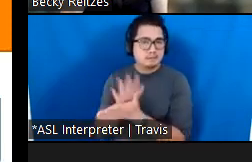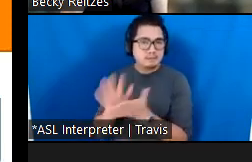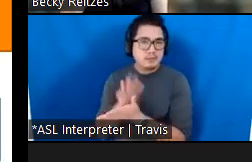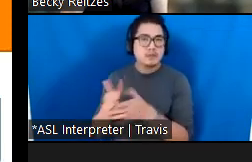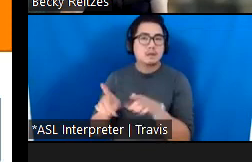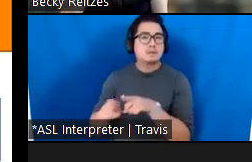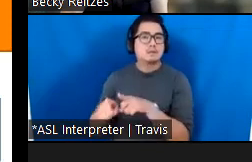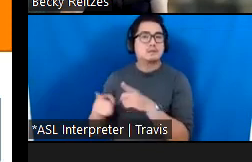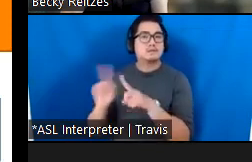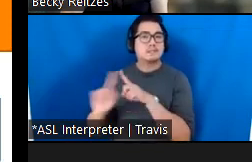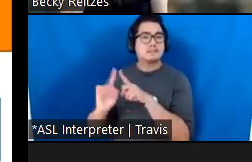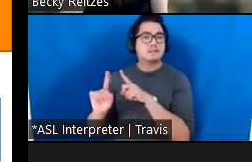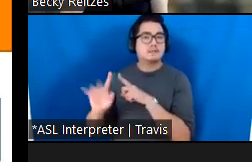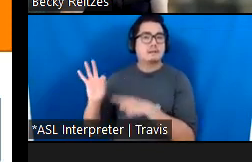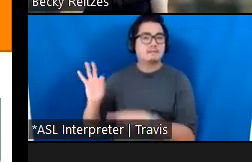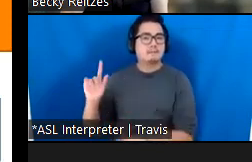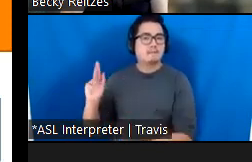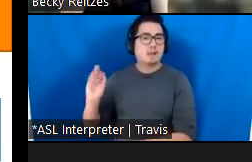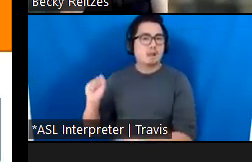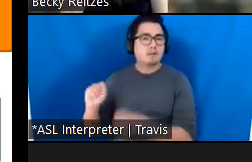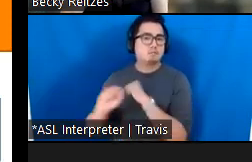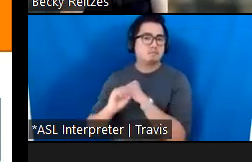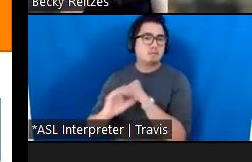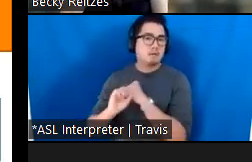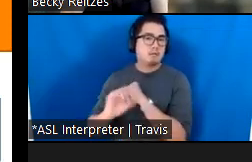folks can use, and